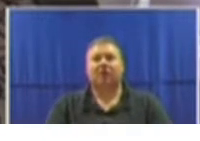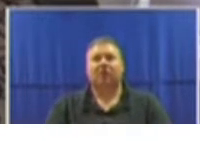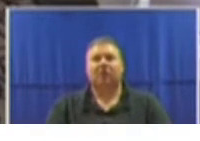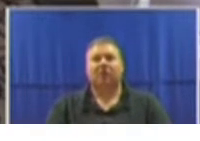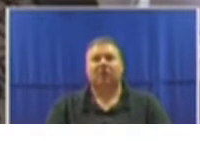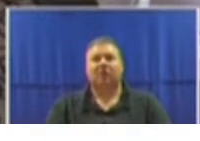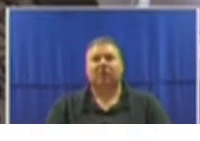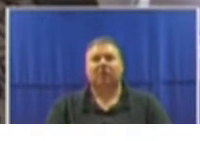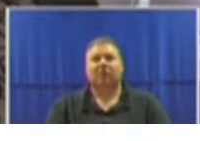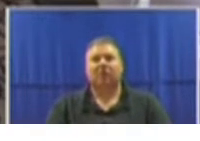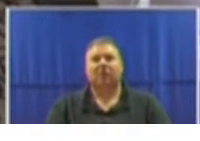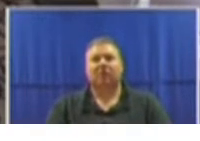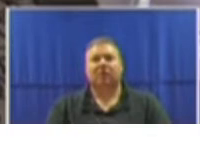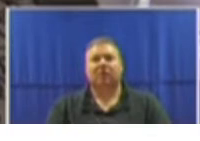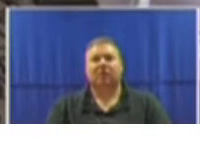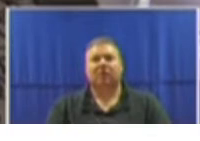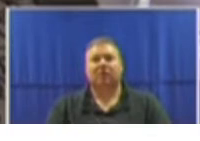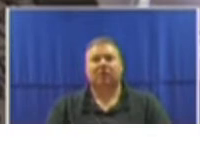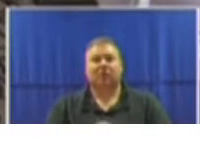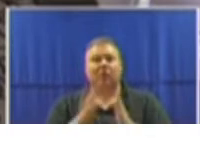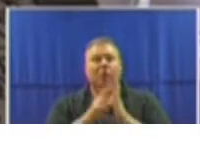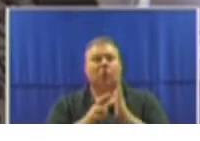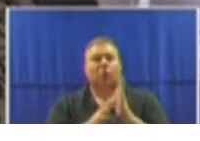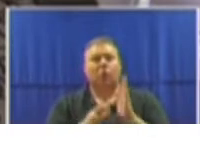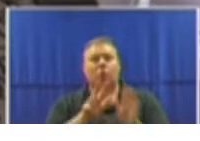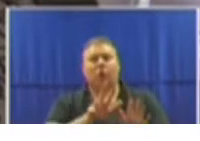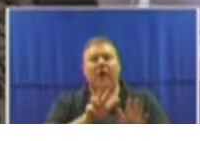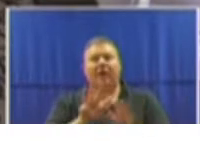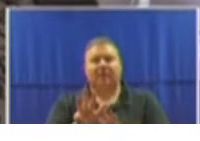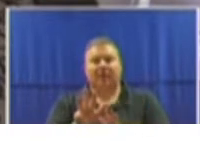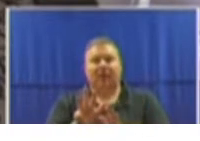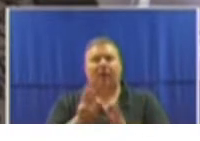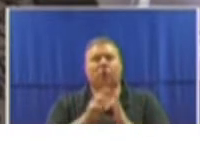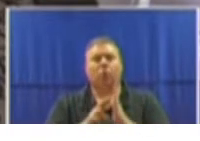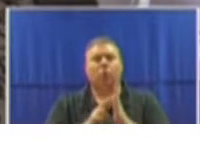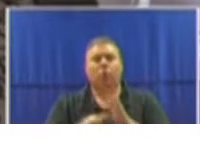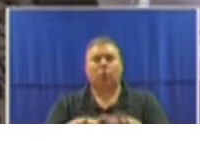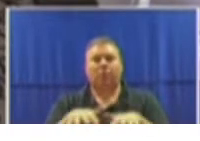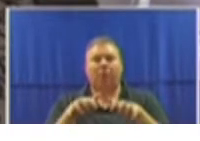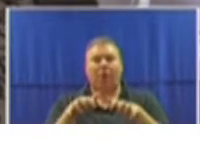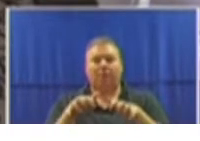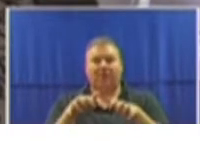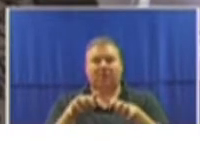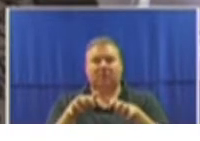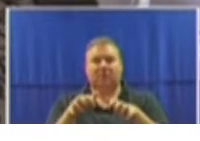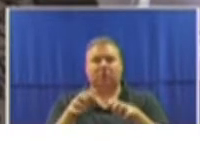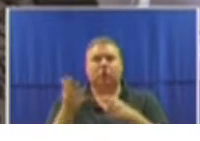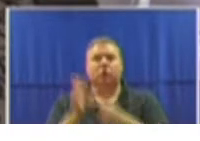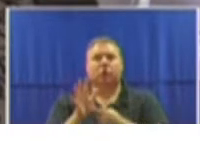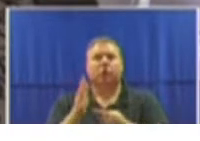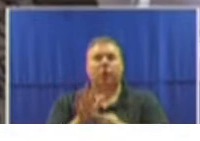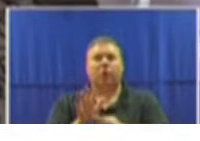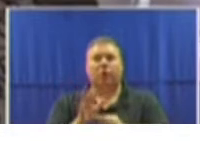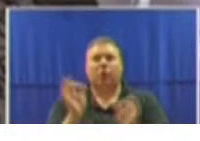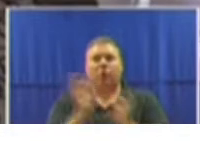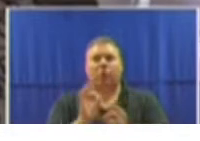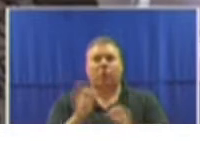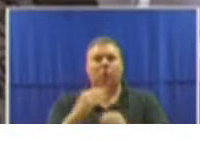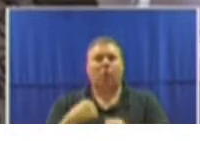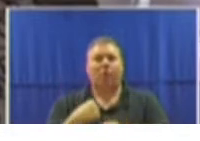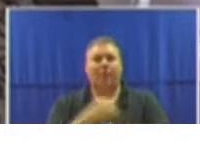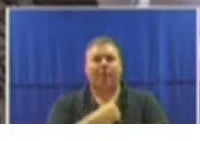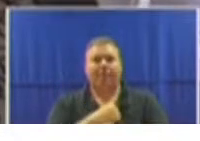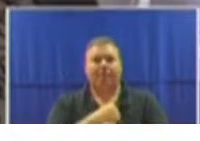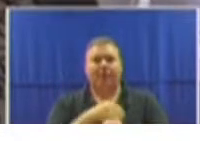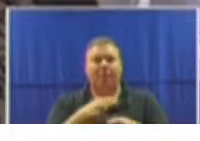on Rule 89 of the Rules of Parliament, which clearly states that no member of Parliament